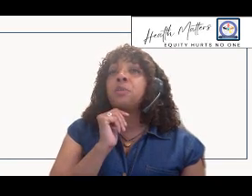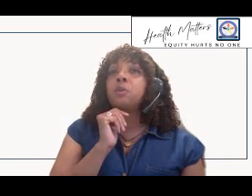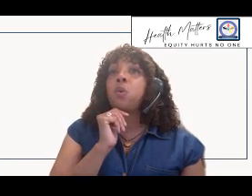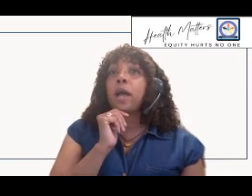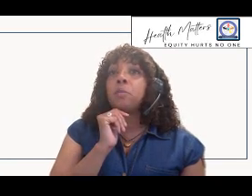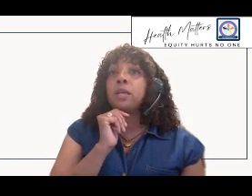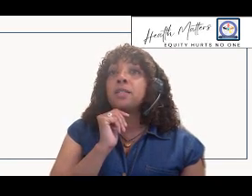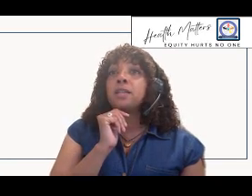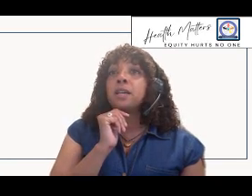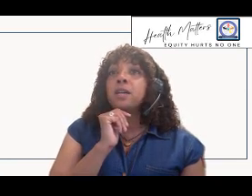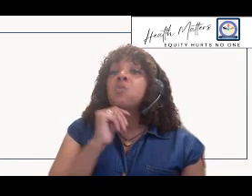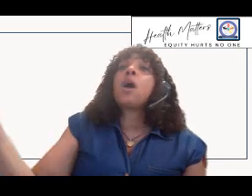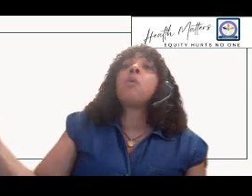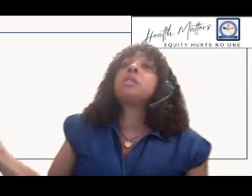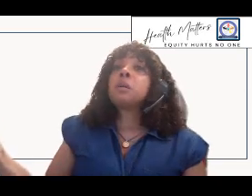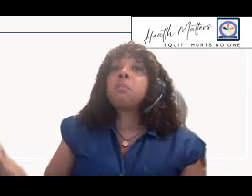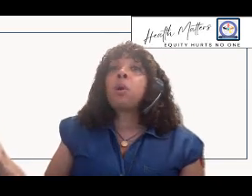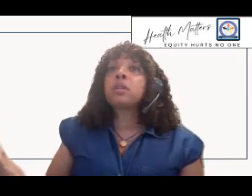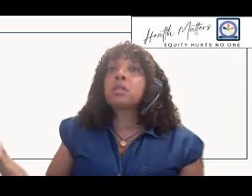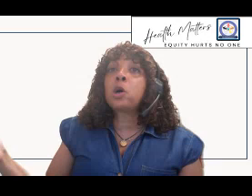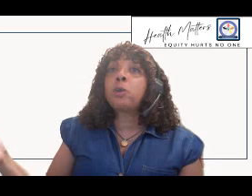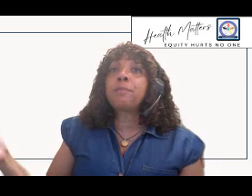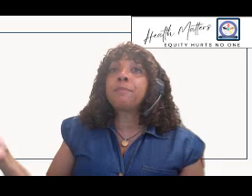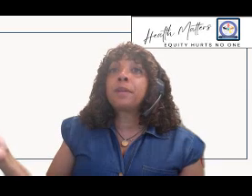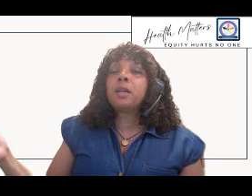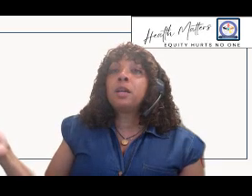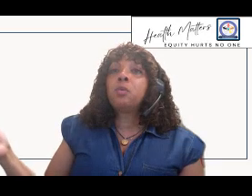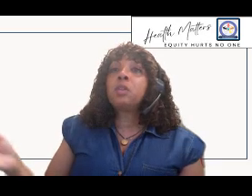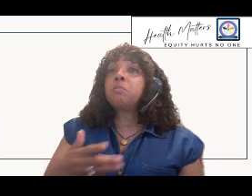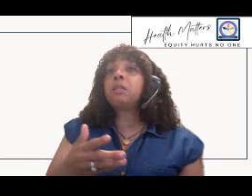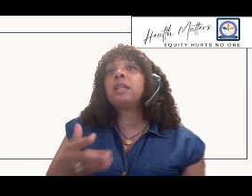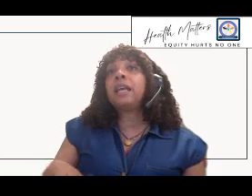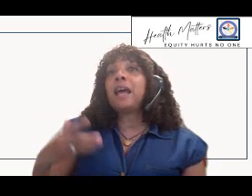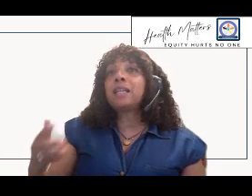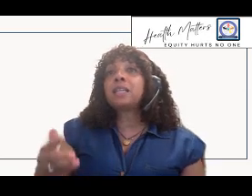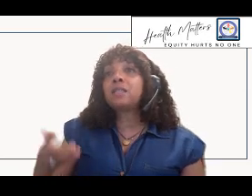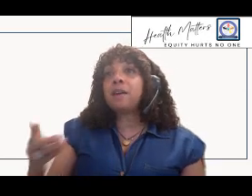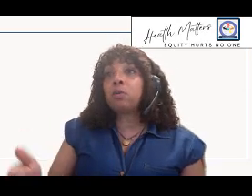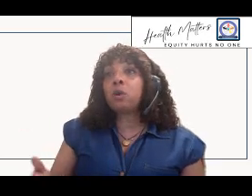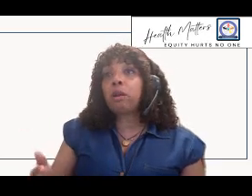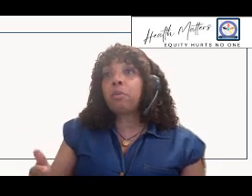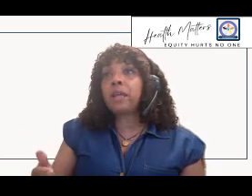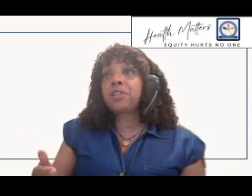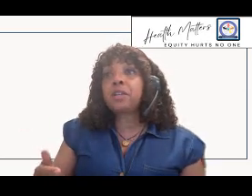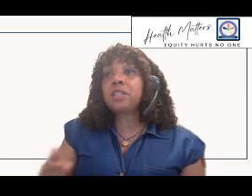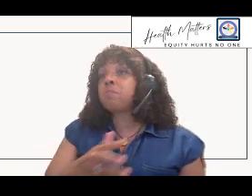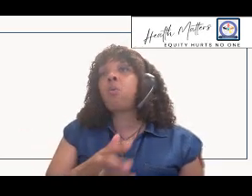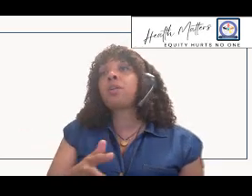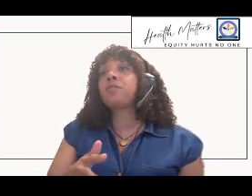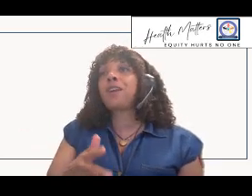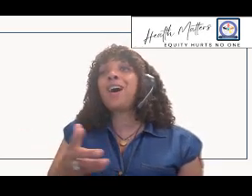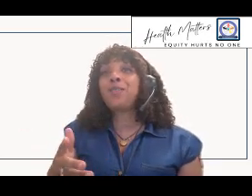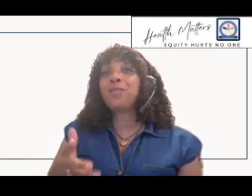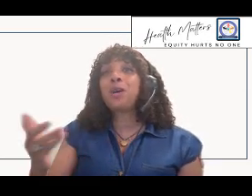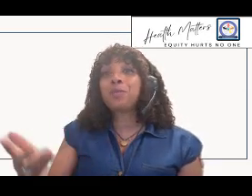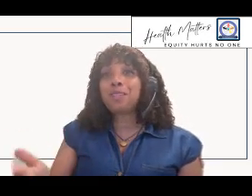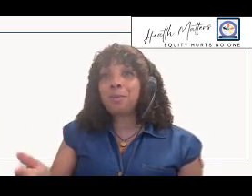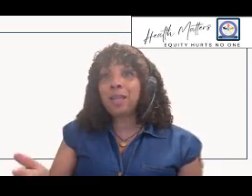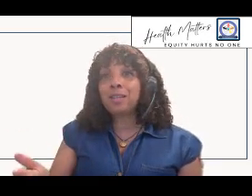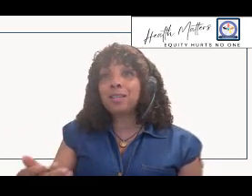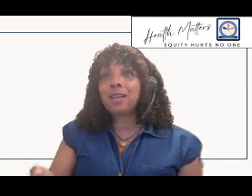and membership requirements. Why was it important to NOMHE? Well, the ability and access of outdoor recreation is important for health